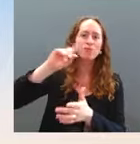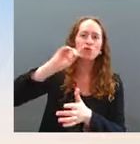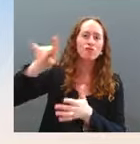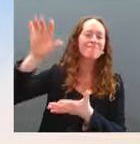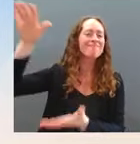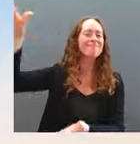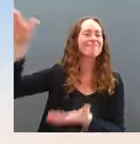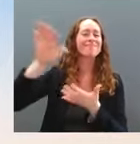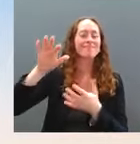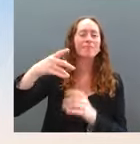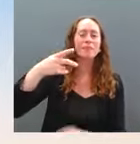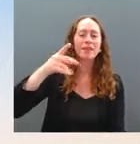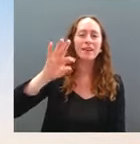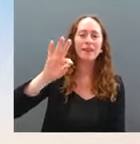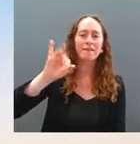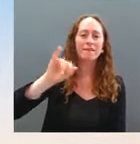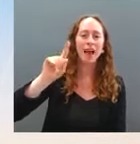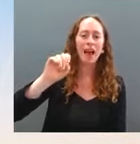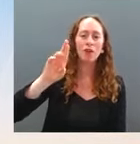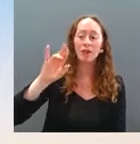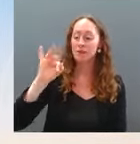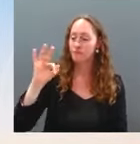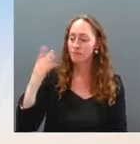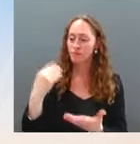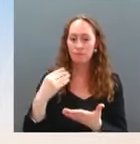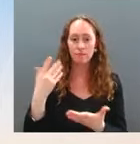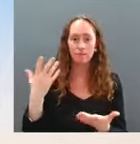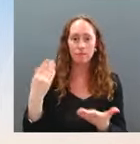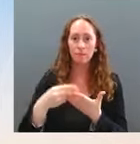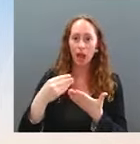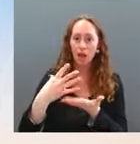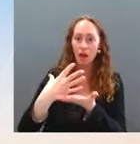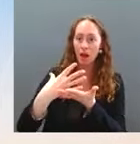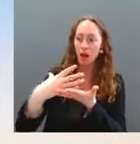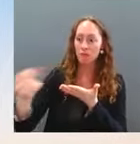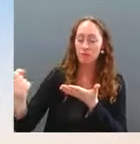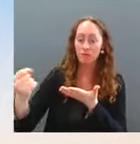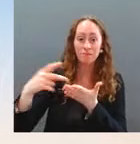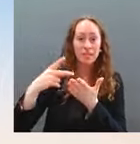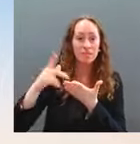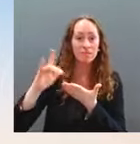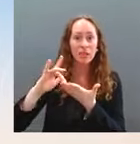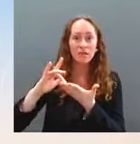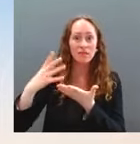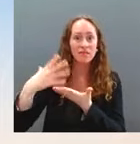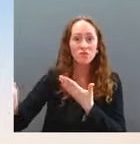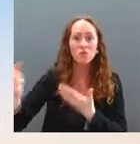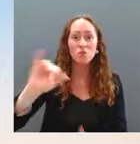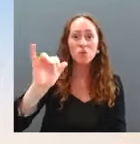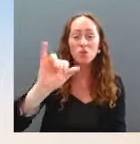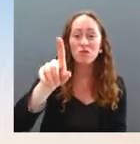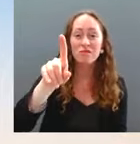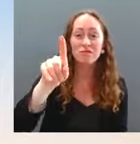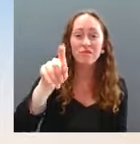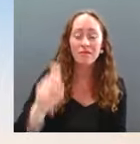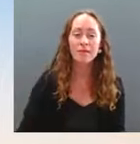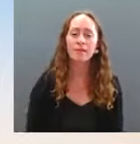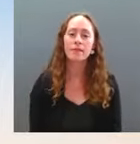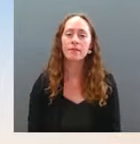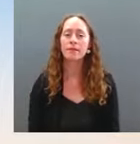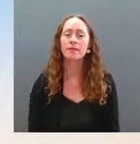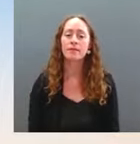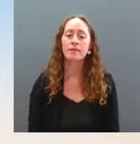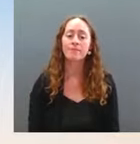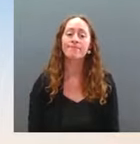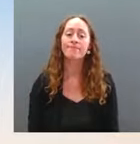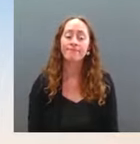I may have to check on that specific component for you, Josh, and I'm happy to do that. I mean, what we do know is that by the end of June, the testing capacity will be at